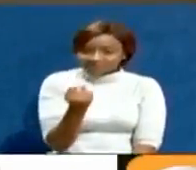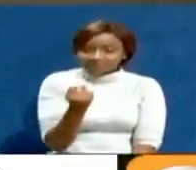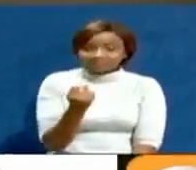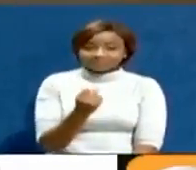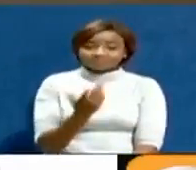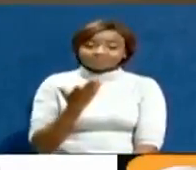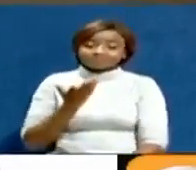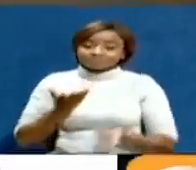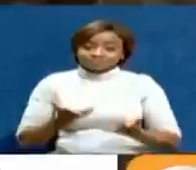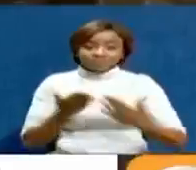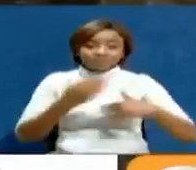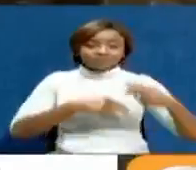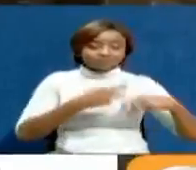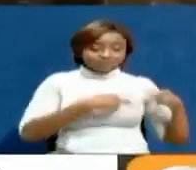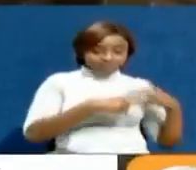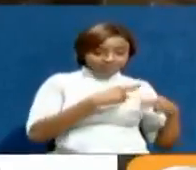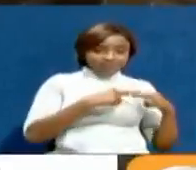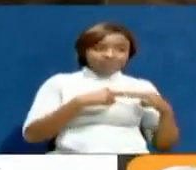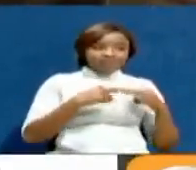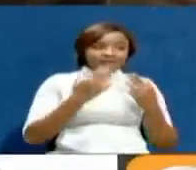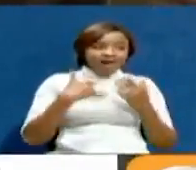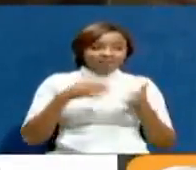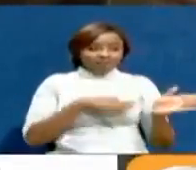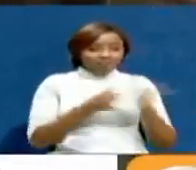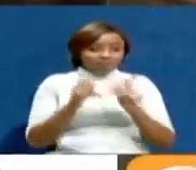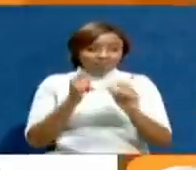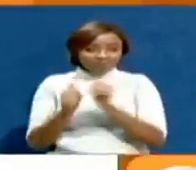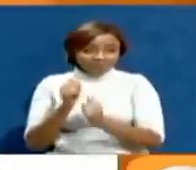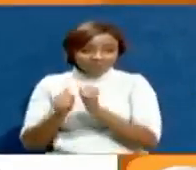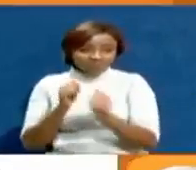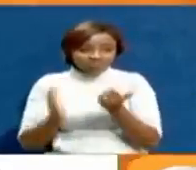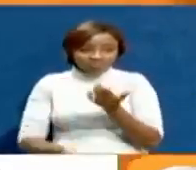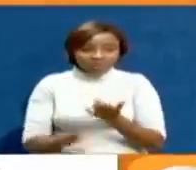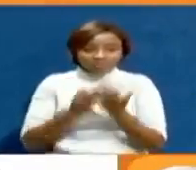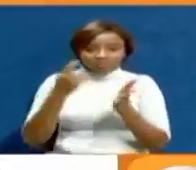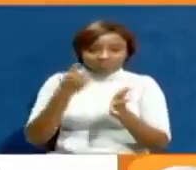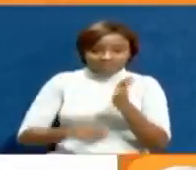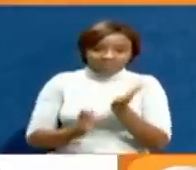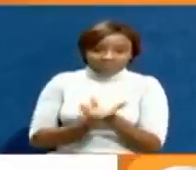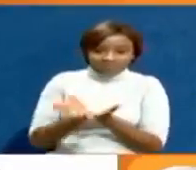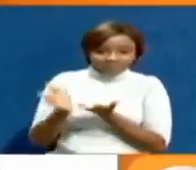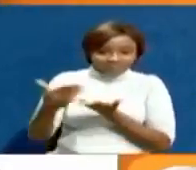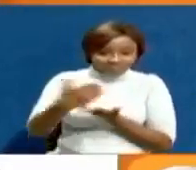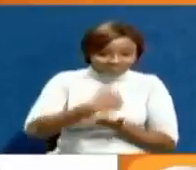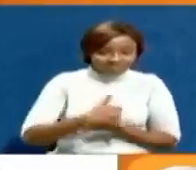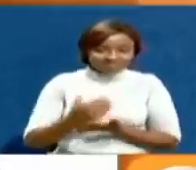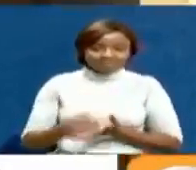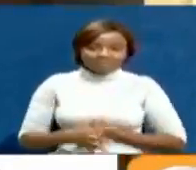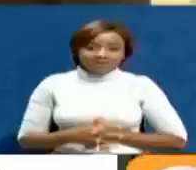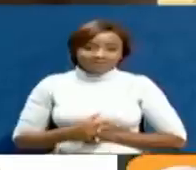now back to the drawing board, seeking alternative means of raising revenue, just